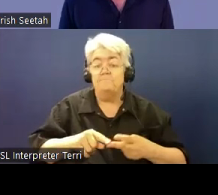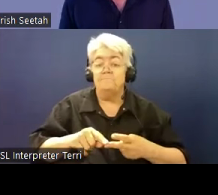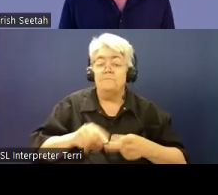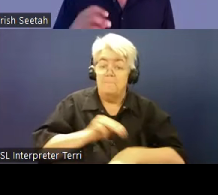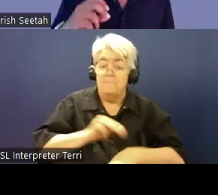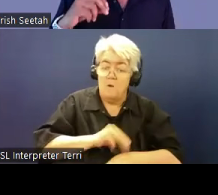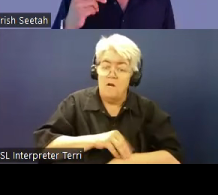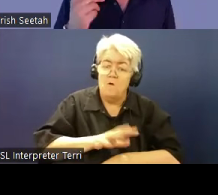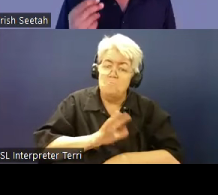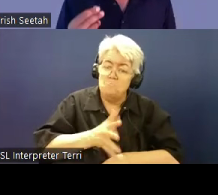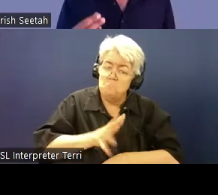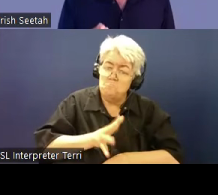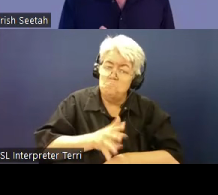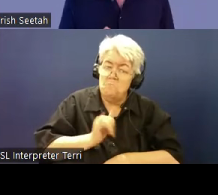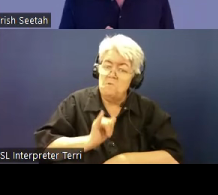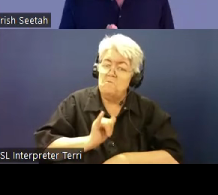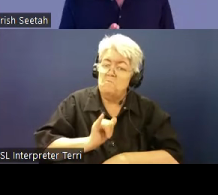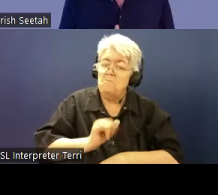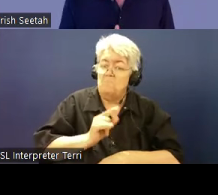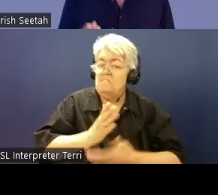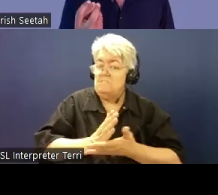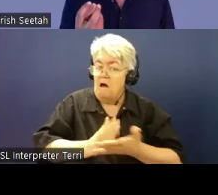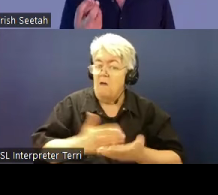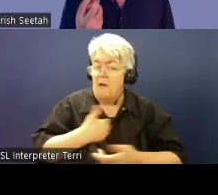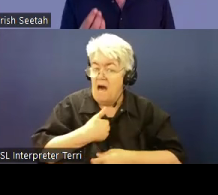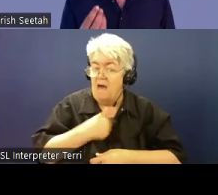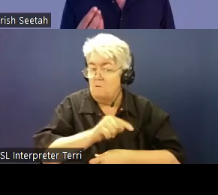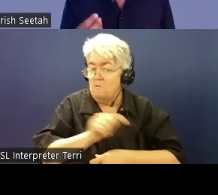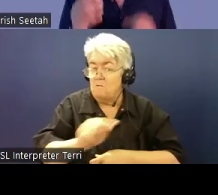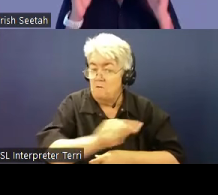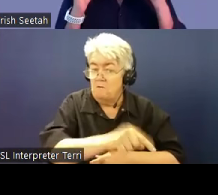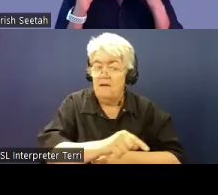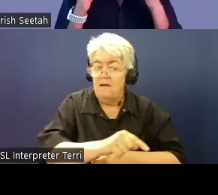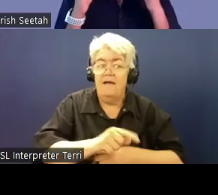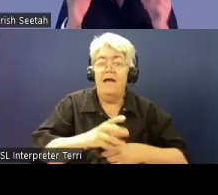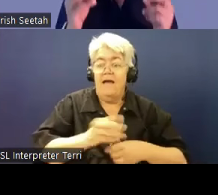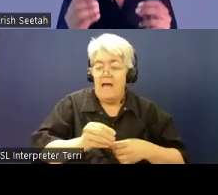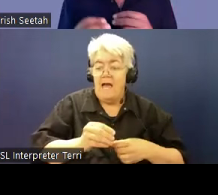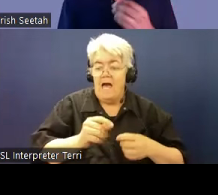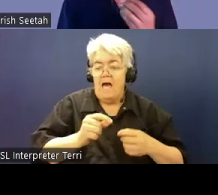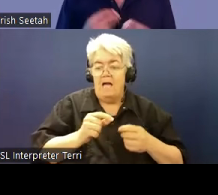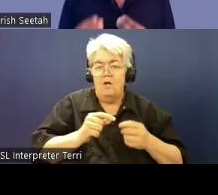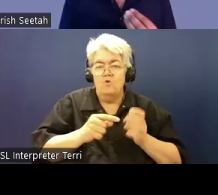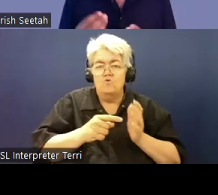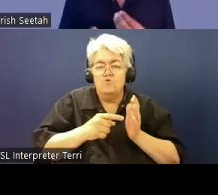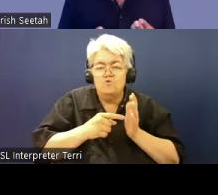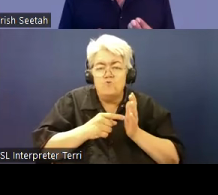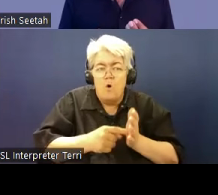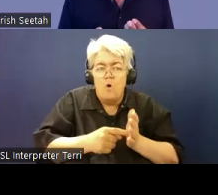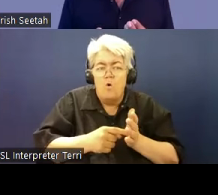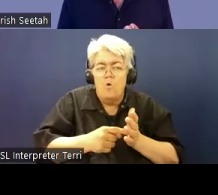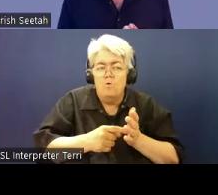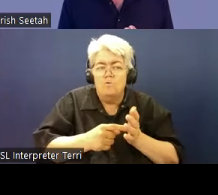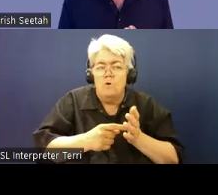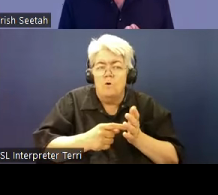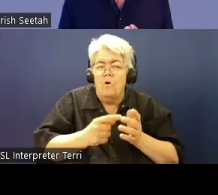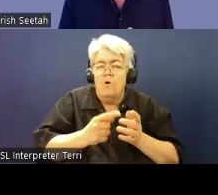marijuana, and already that gave us an indication of what was actually taking place, perhaps there was a little bit more to